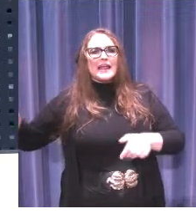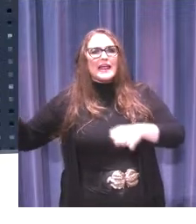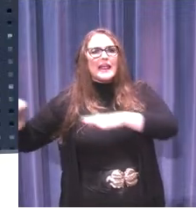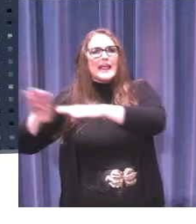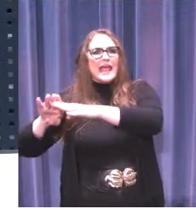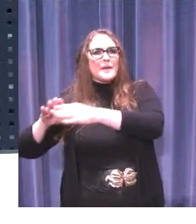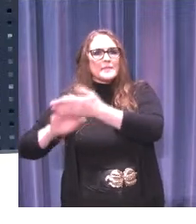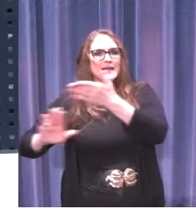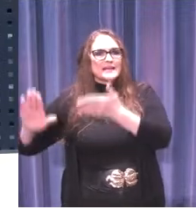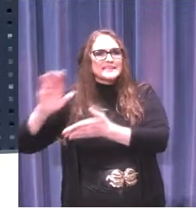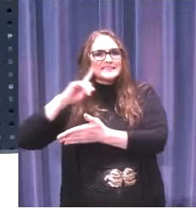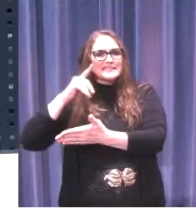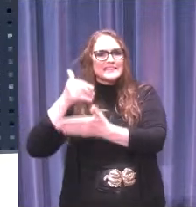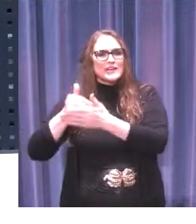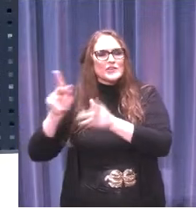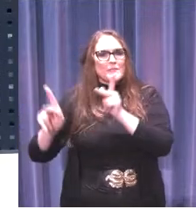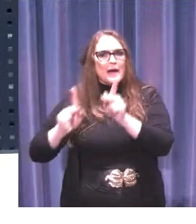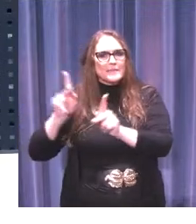the population.